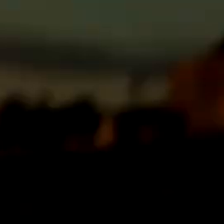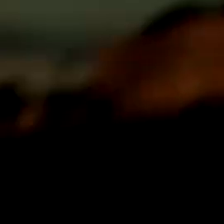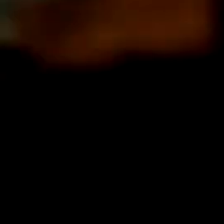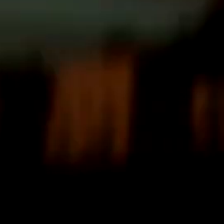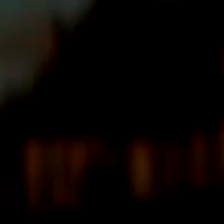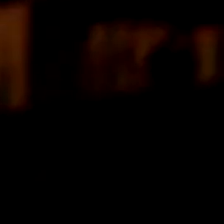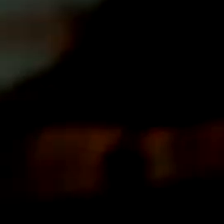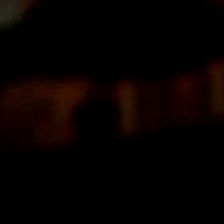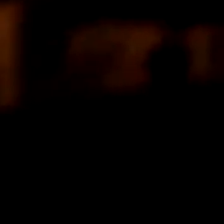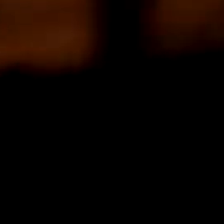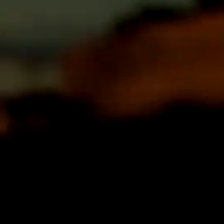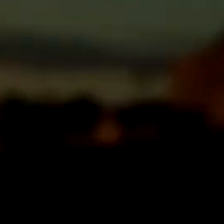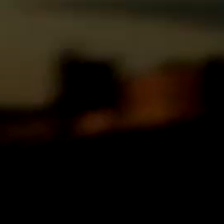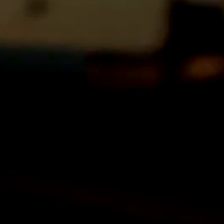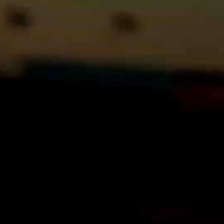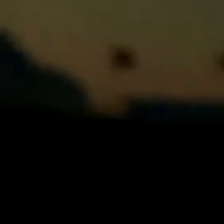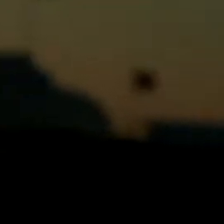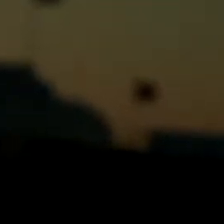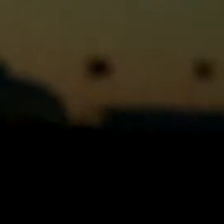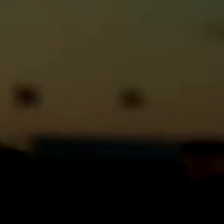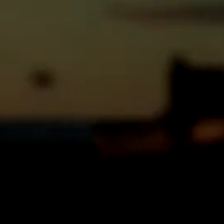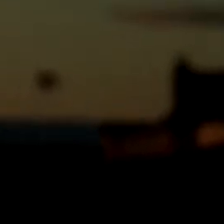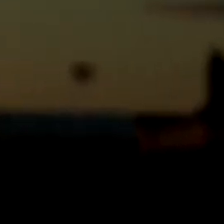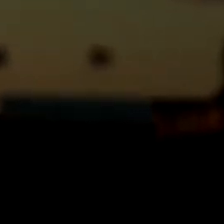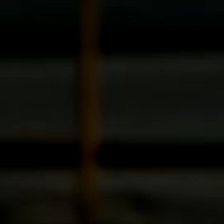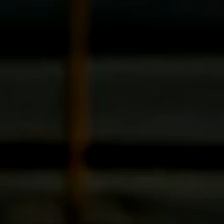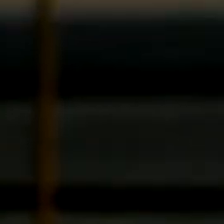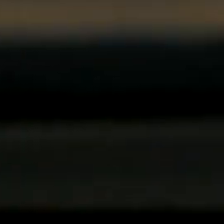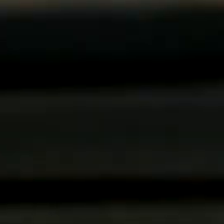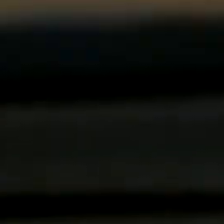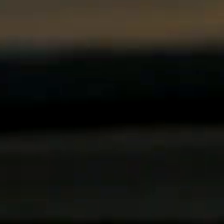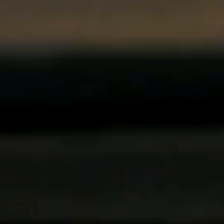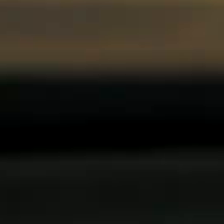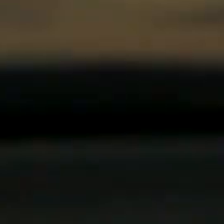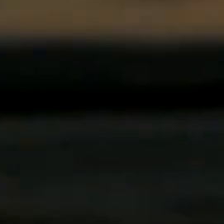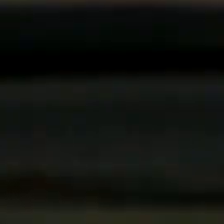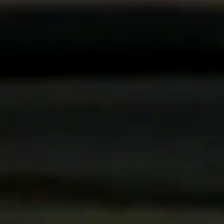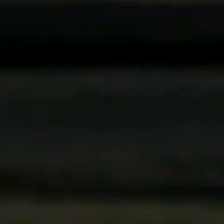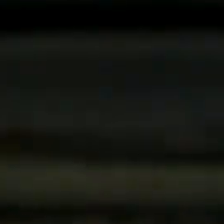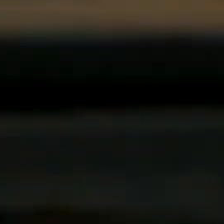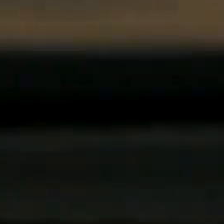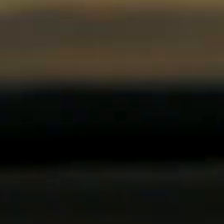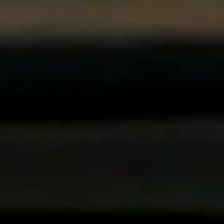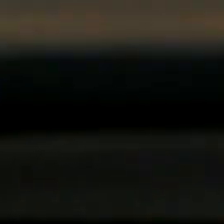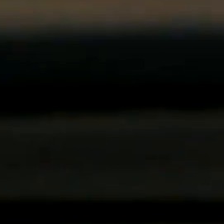I need to get to my store. It's nearly late, and I need to open up. This evening?